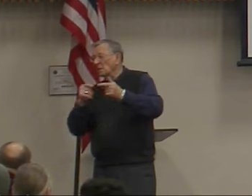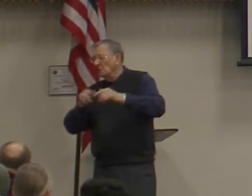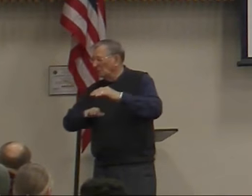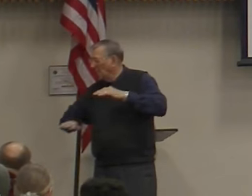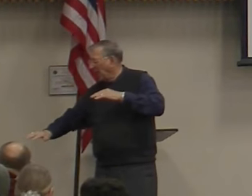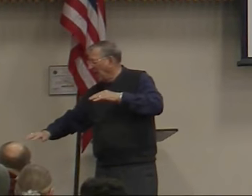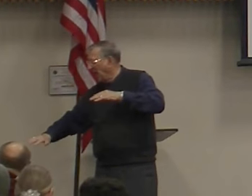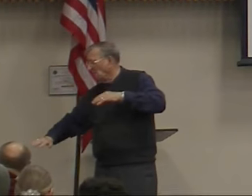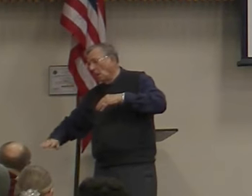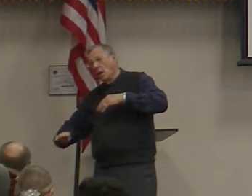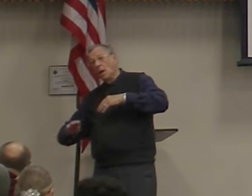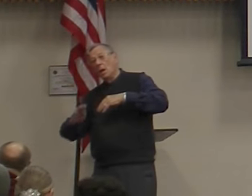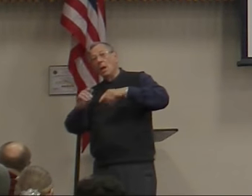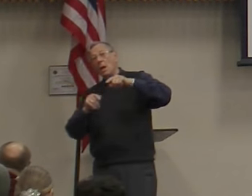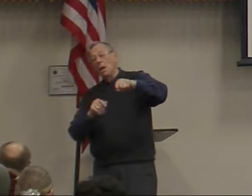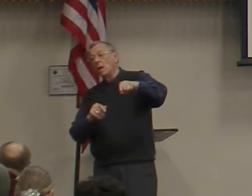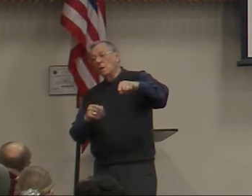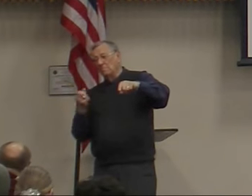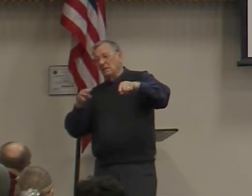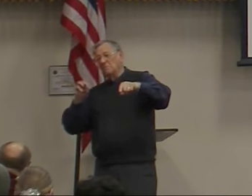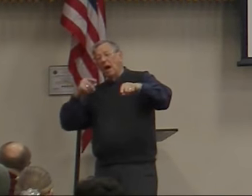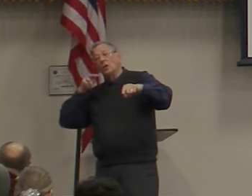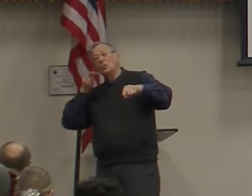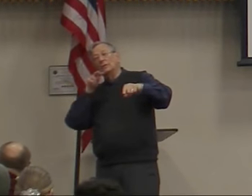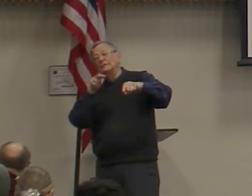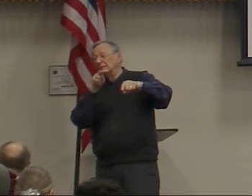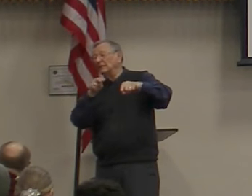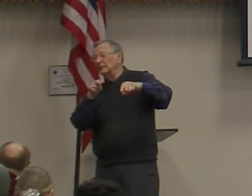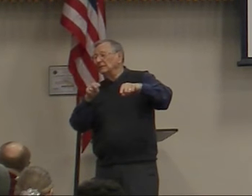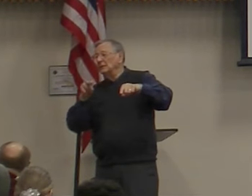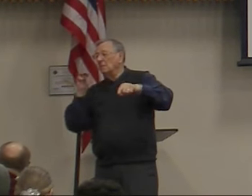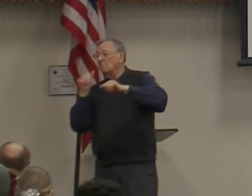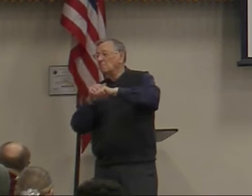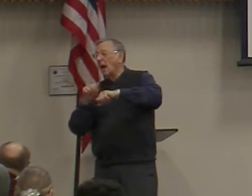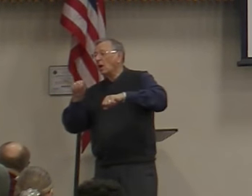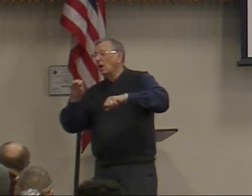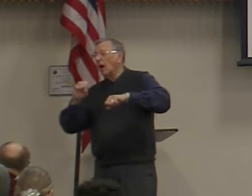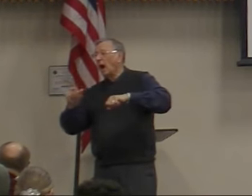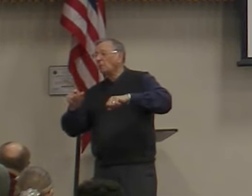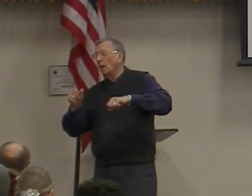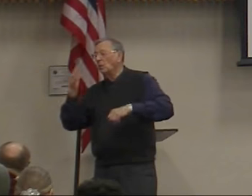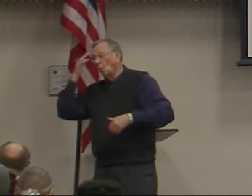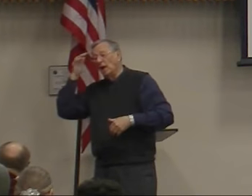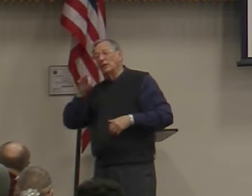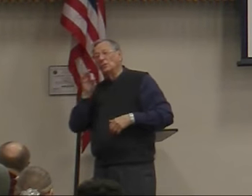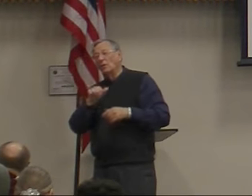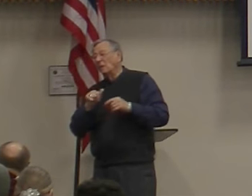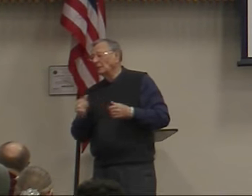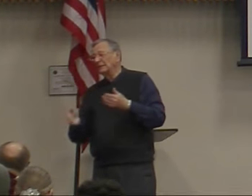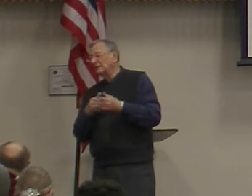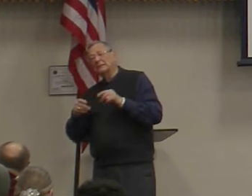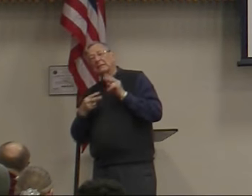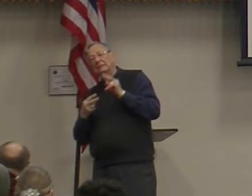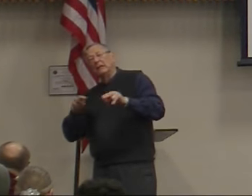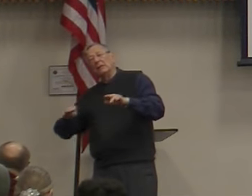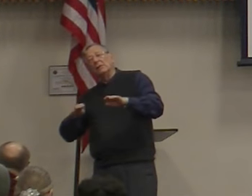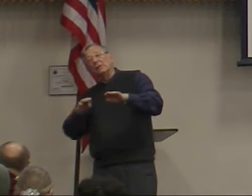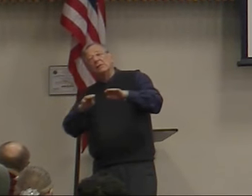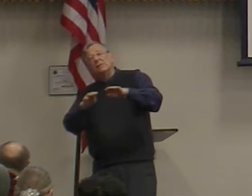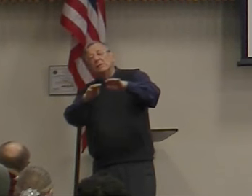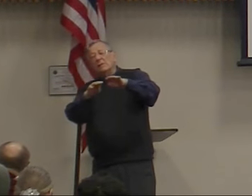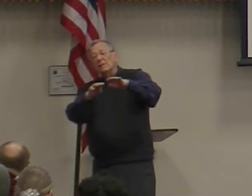plain. It could be seen for miles to come. And maybe that's the reason Elijah chose it. But he goes up there and